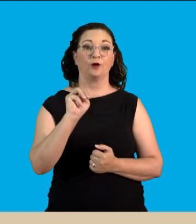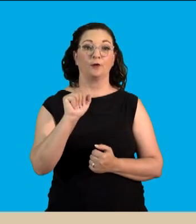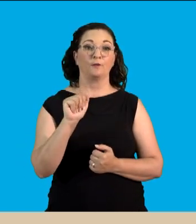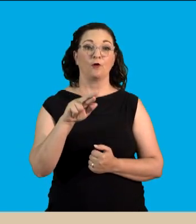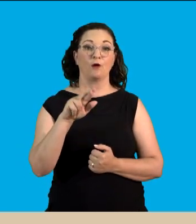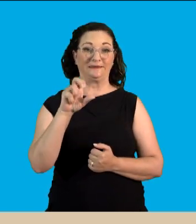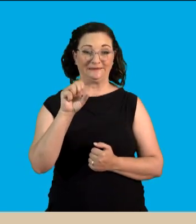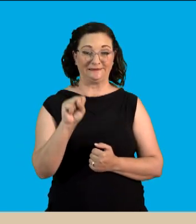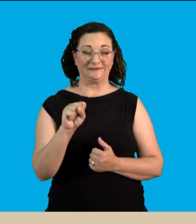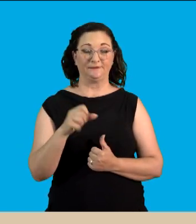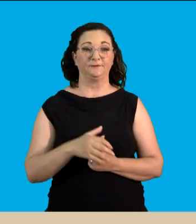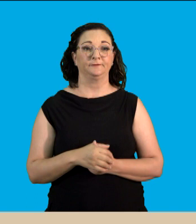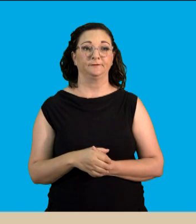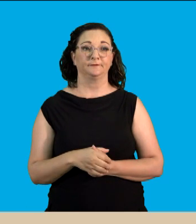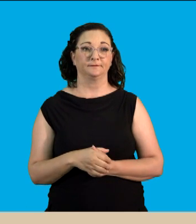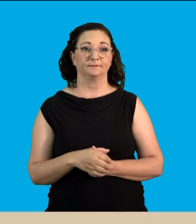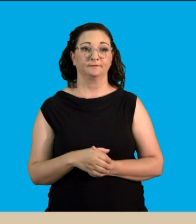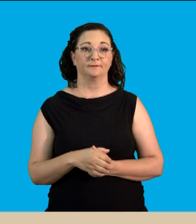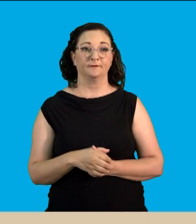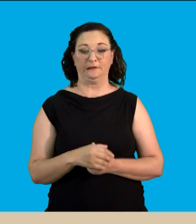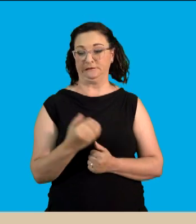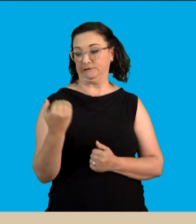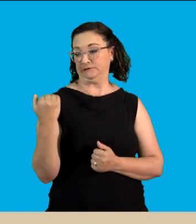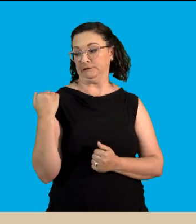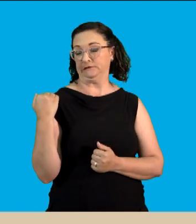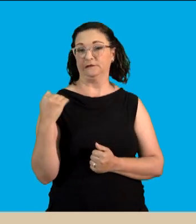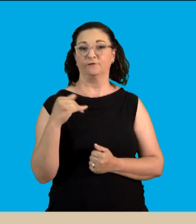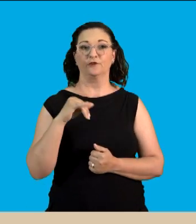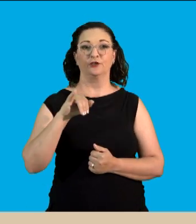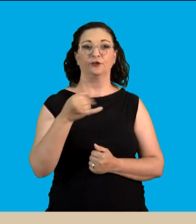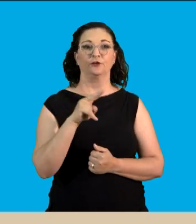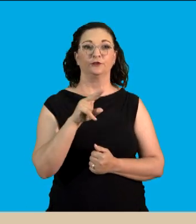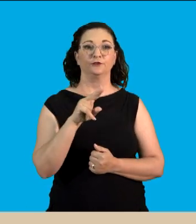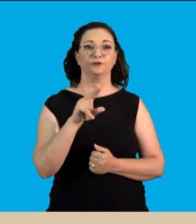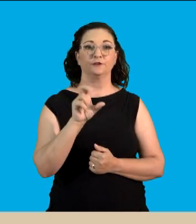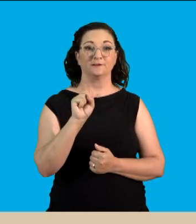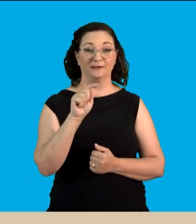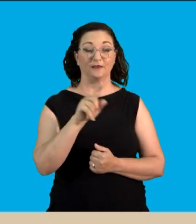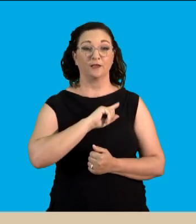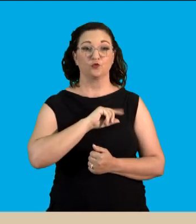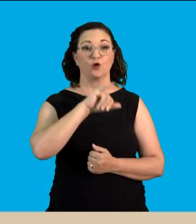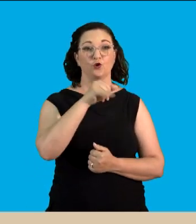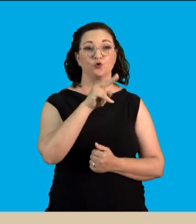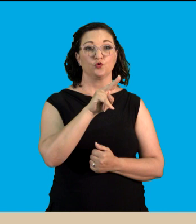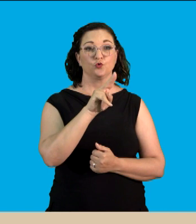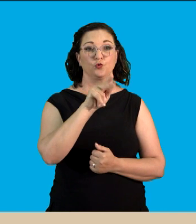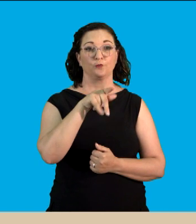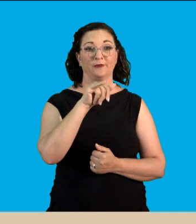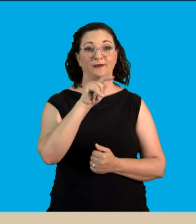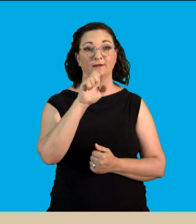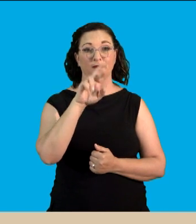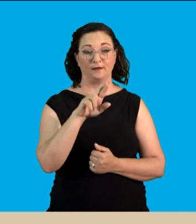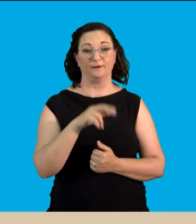this one will be Mars, okay, just, this one will be